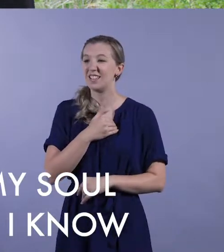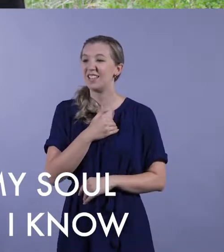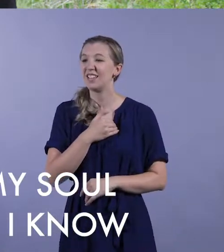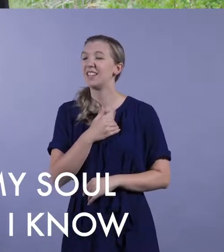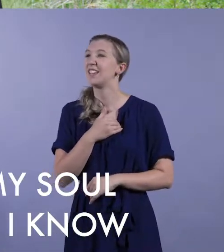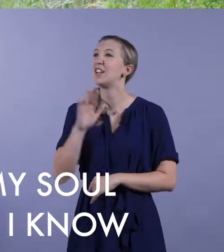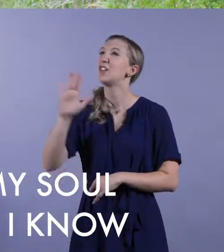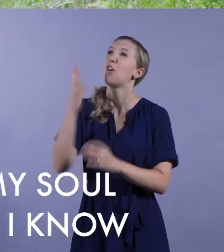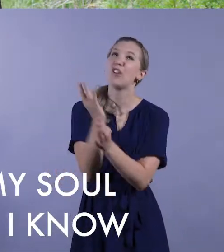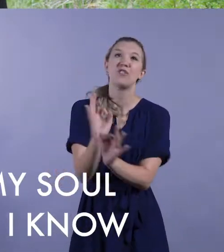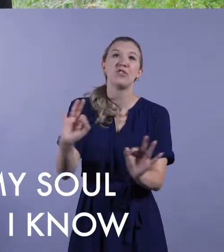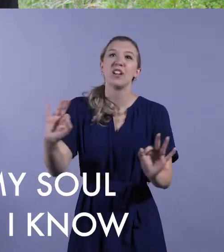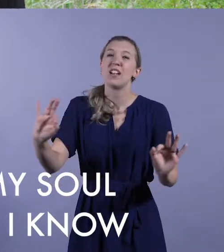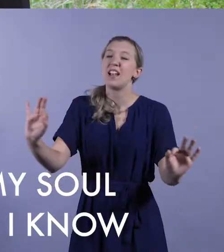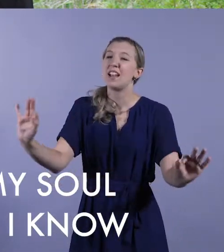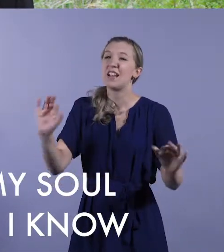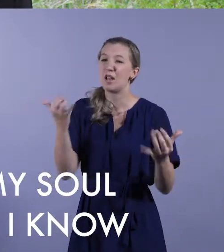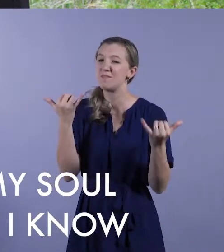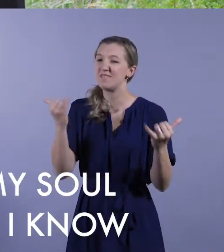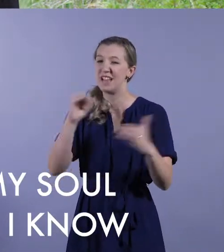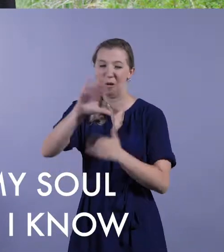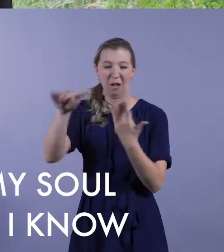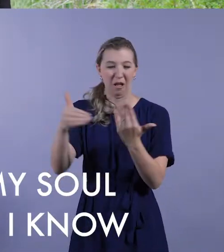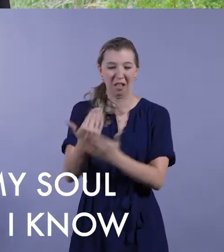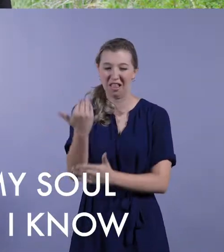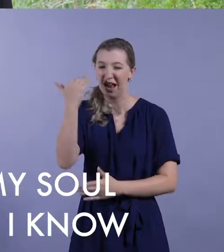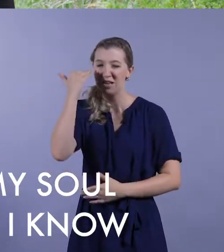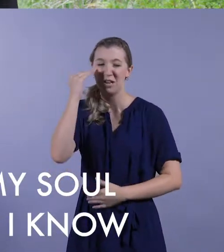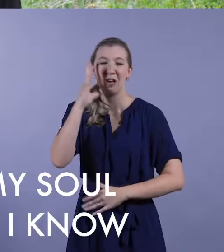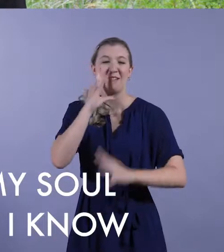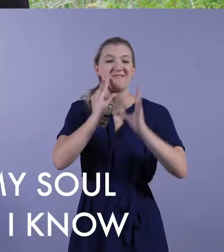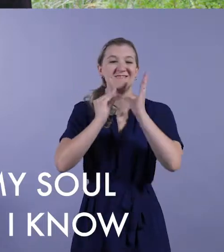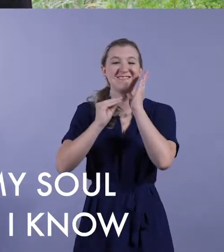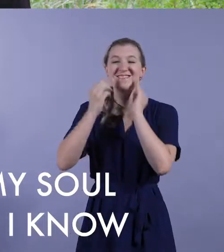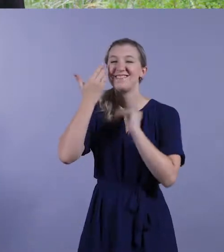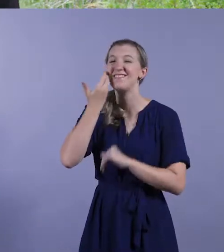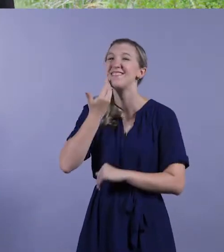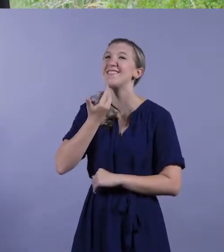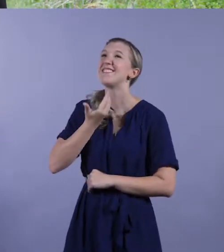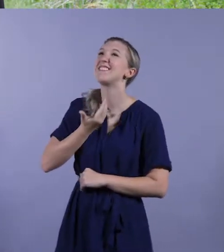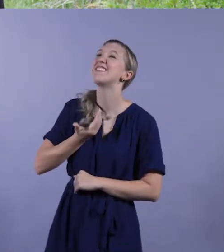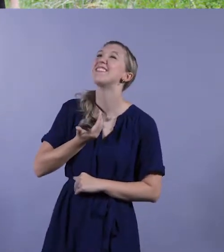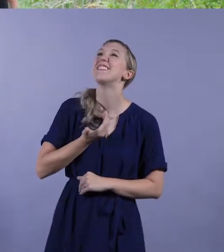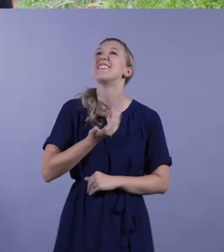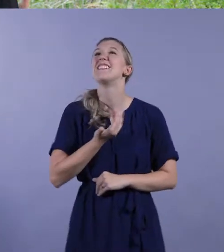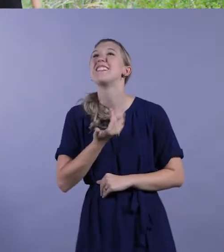Your freedom is all that I know.